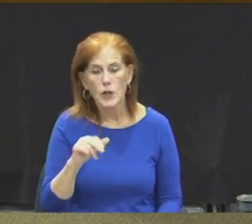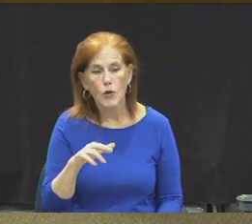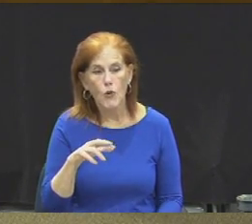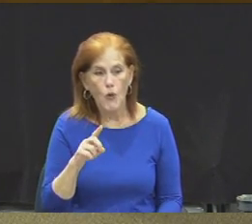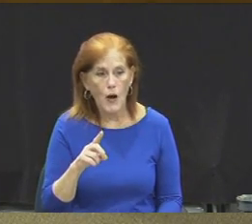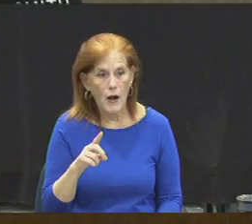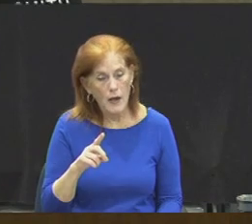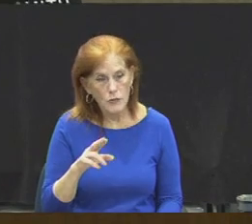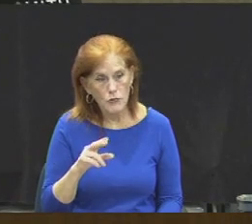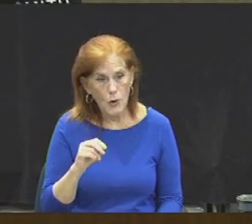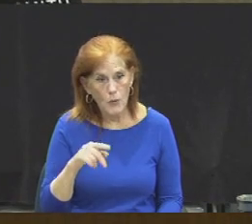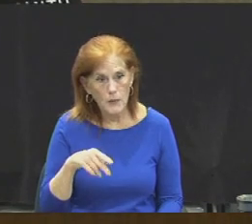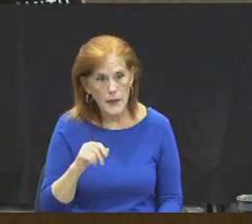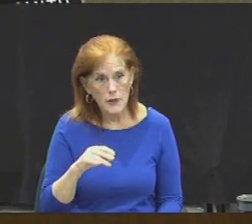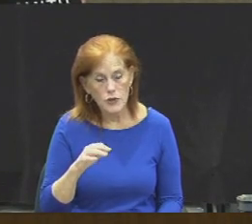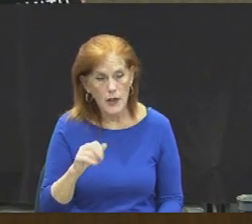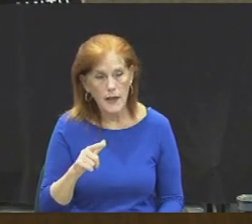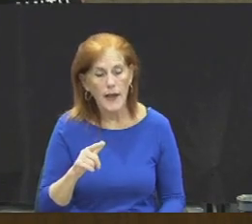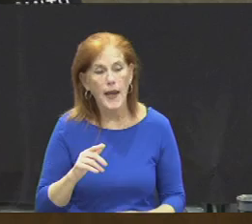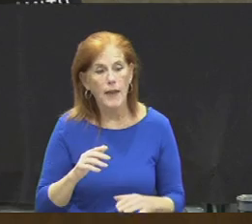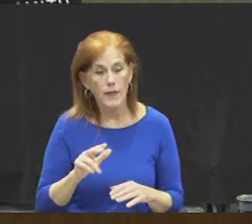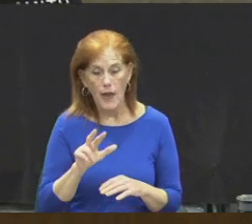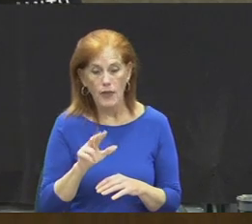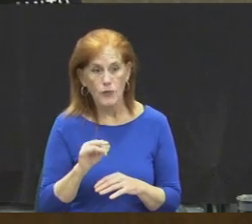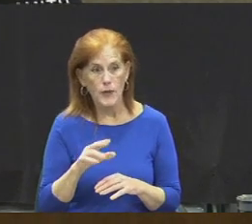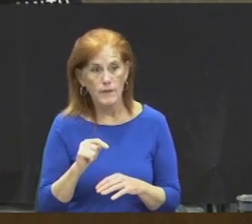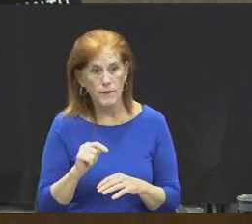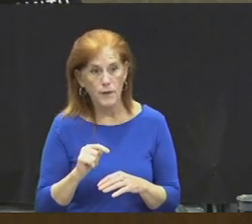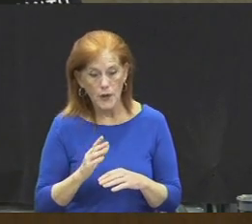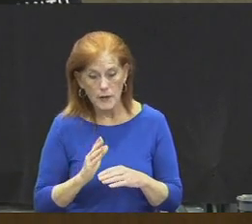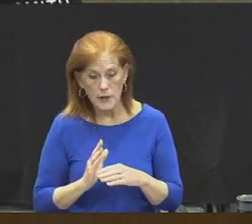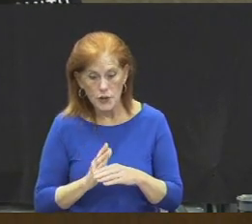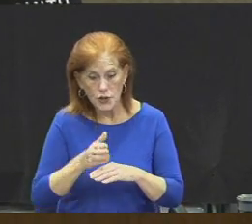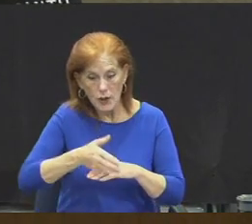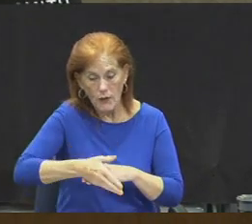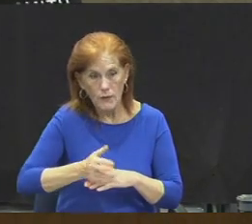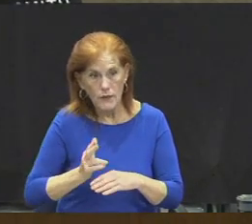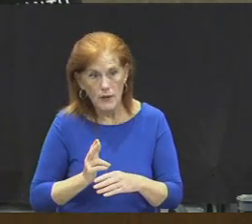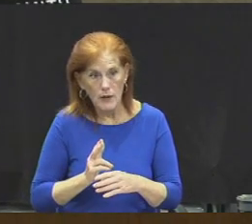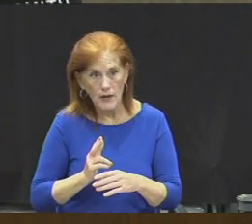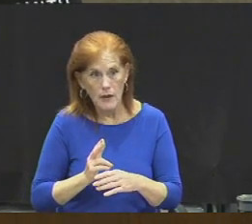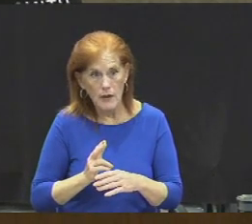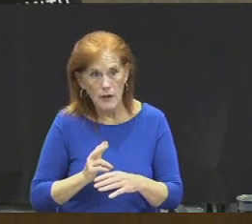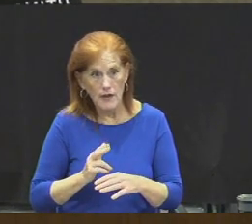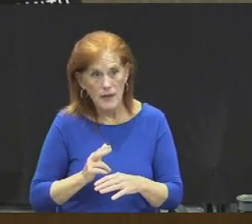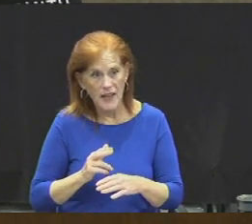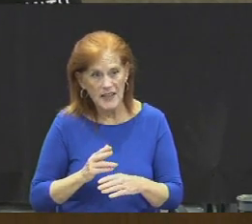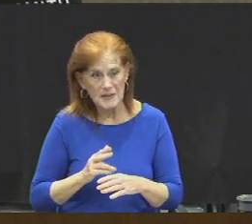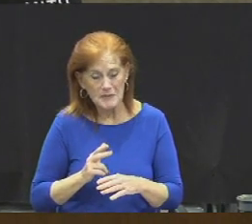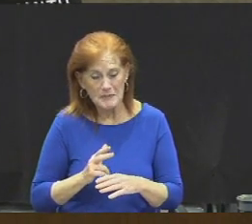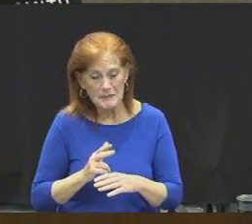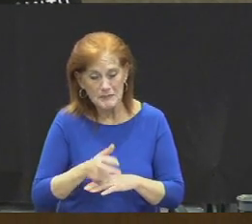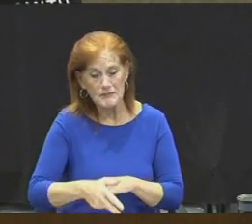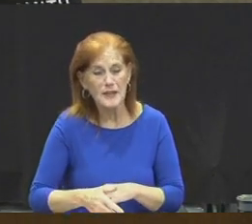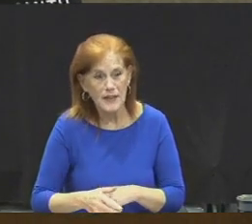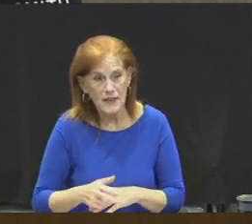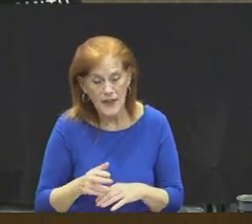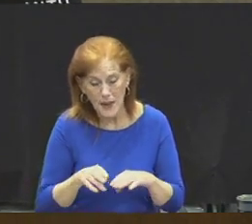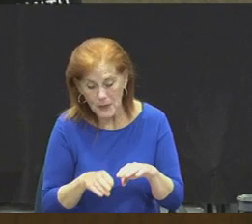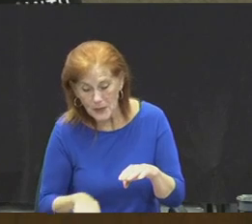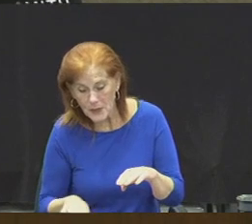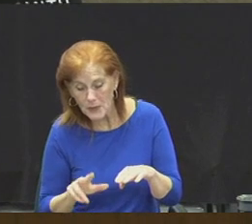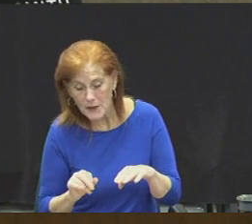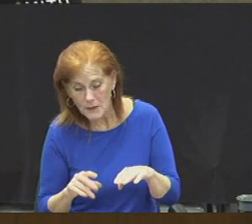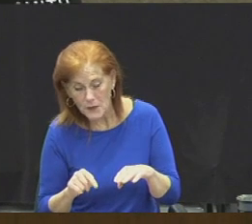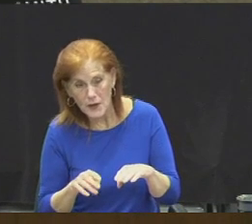goes over the edge into that little 3-foot shelf is not gonna be all that helpful. I mean, Yeah,